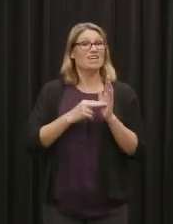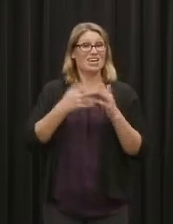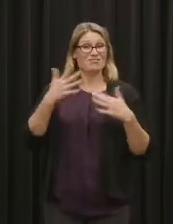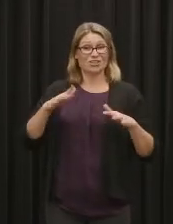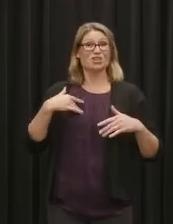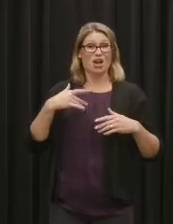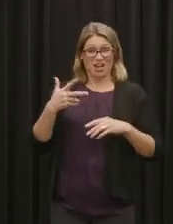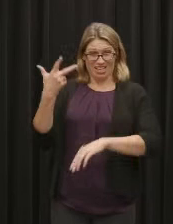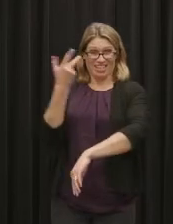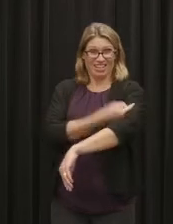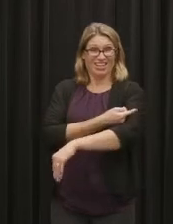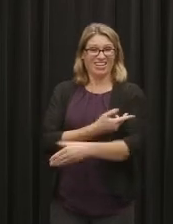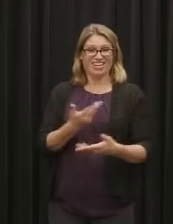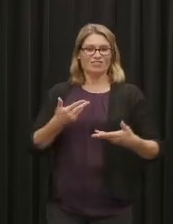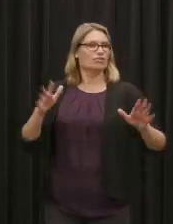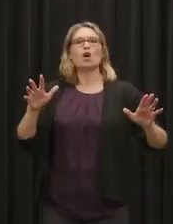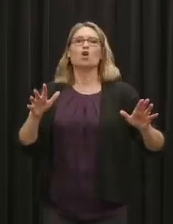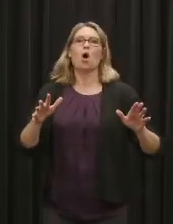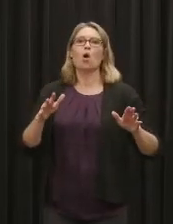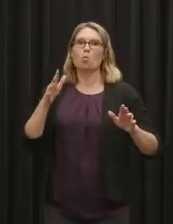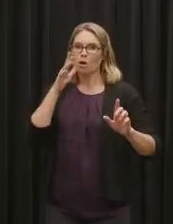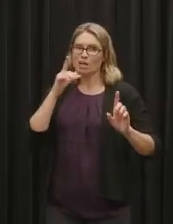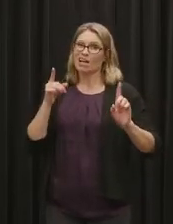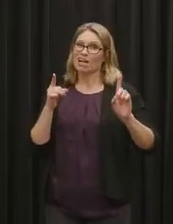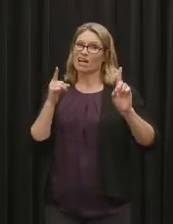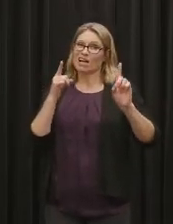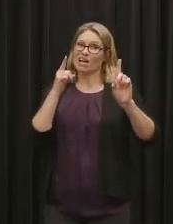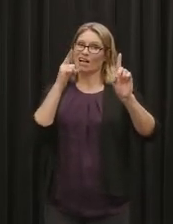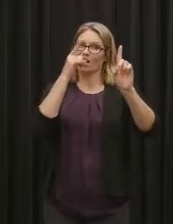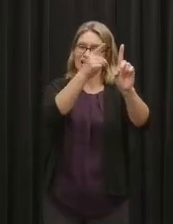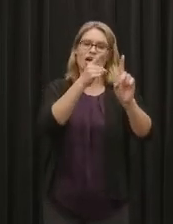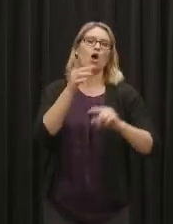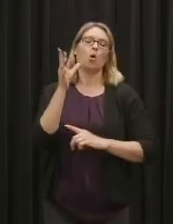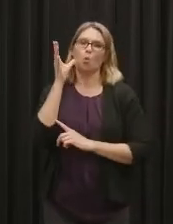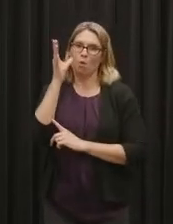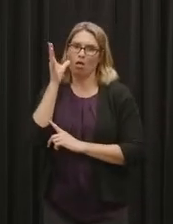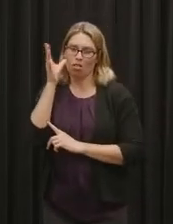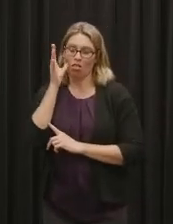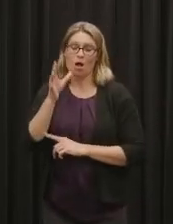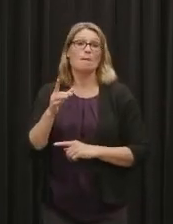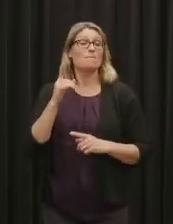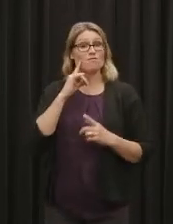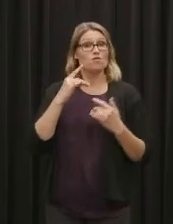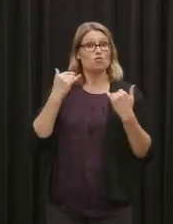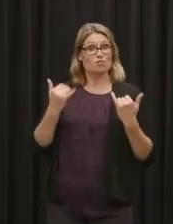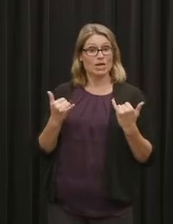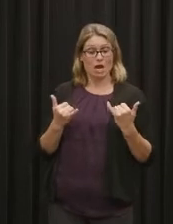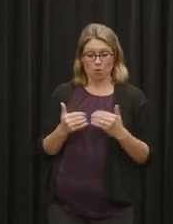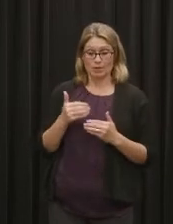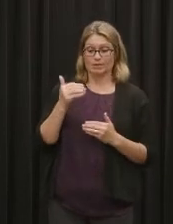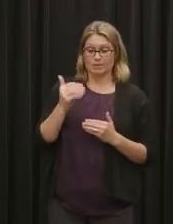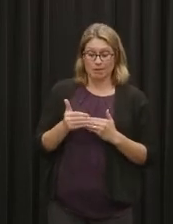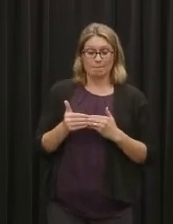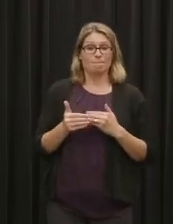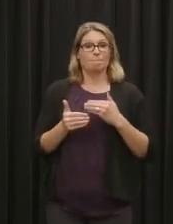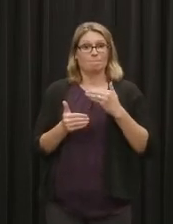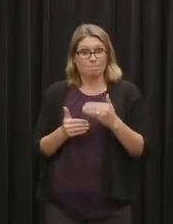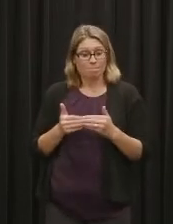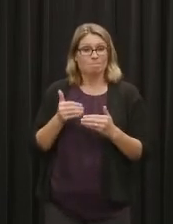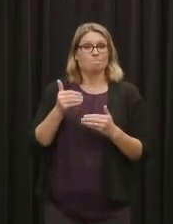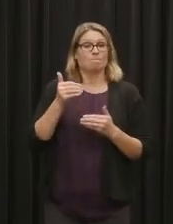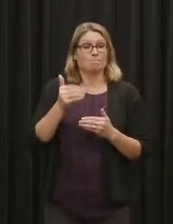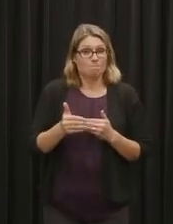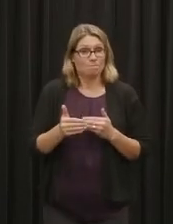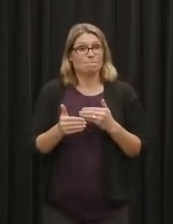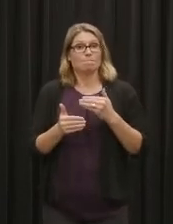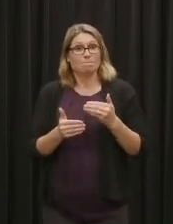line. We'll get to the finish line, certainly. But for now, as has been mentioned,